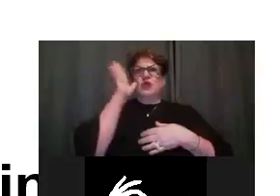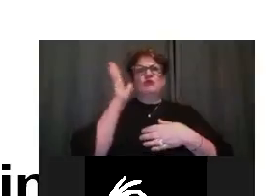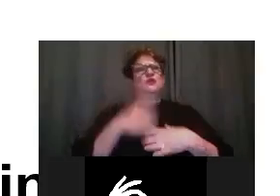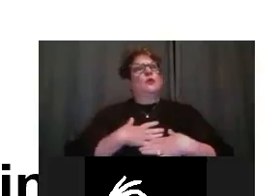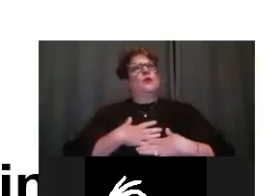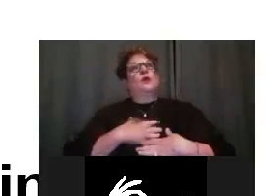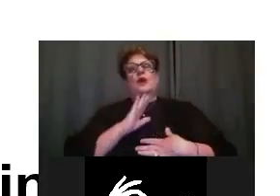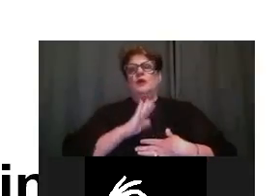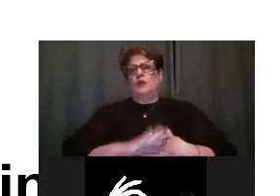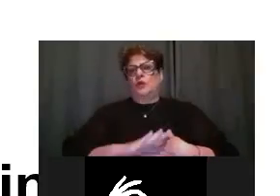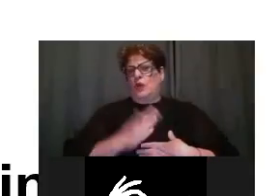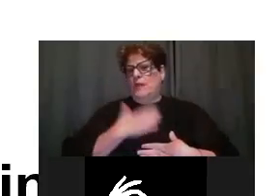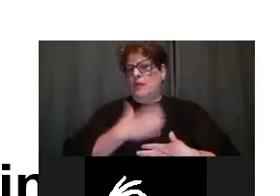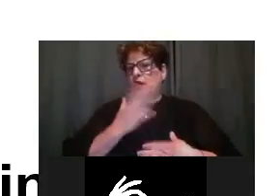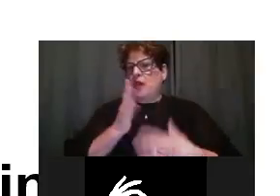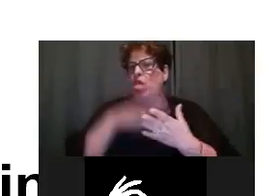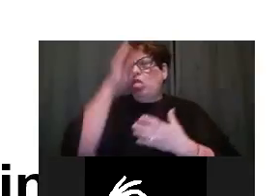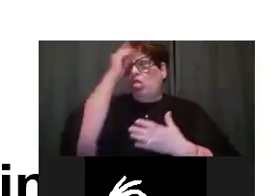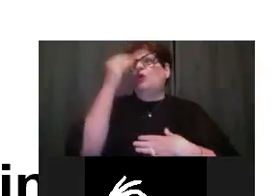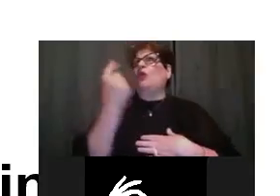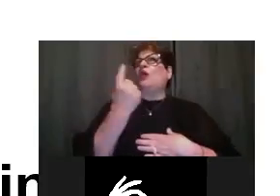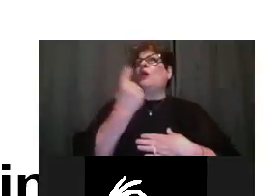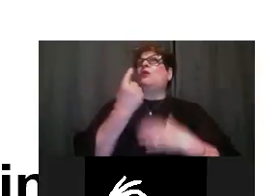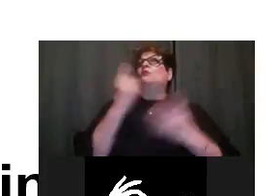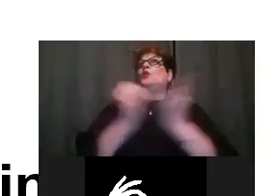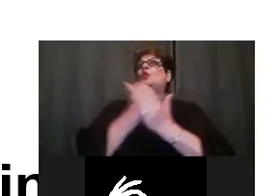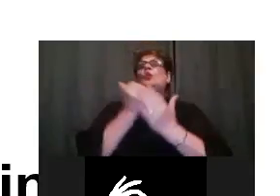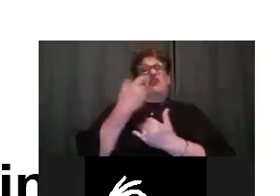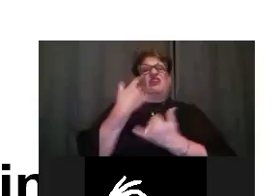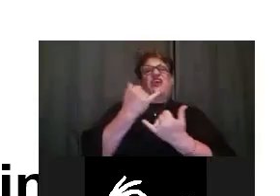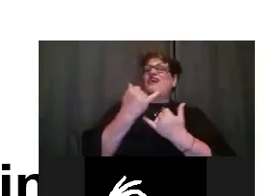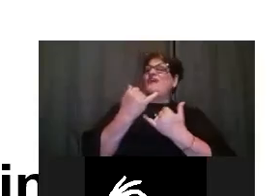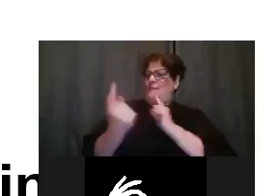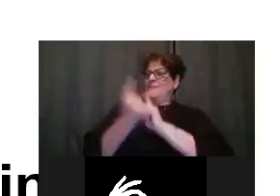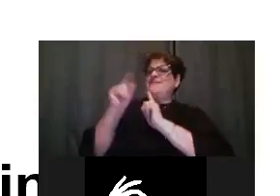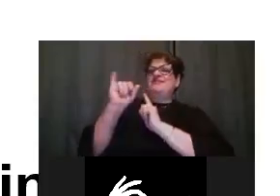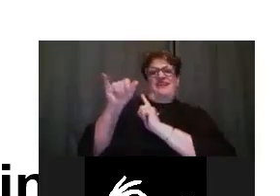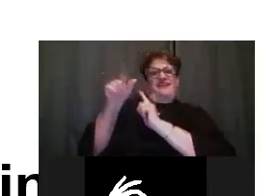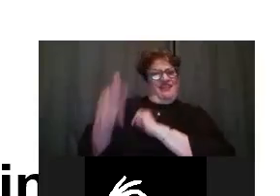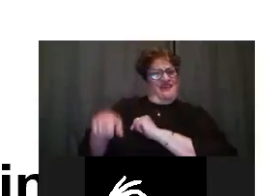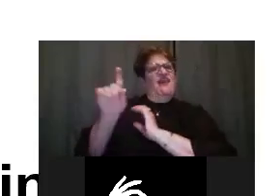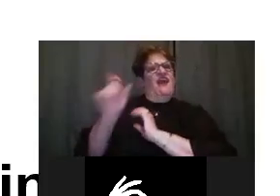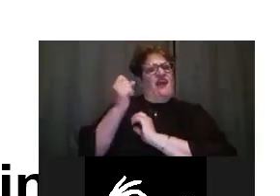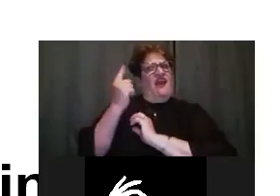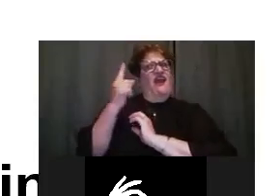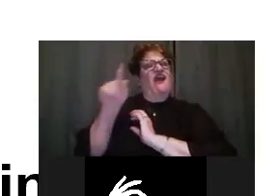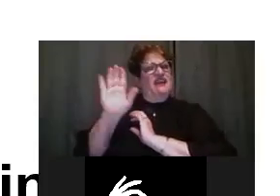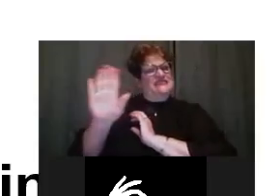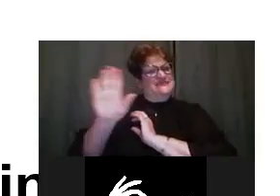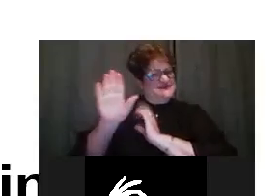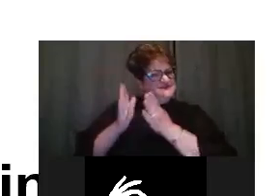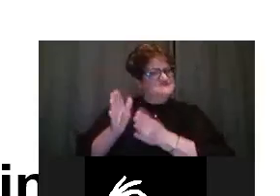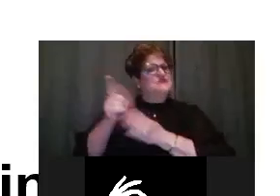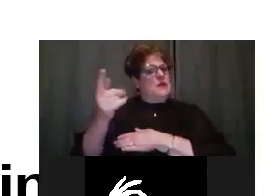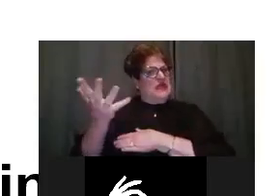that experience because we were able to meet my client's goals in the way that he wanted to, not the